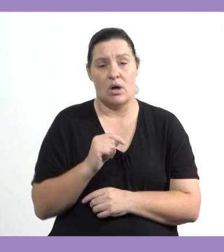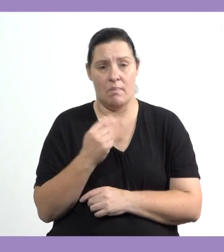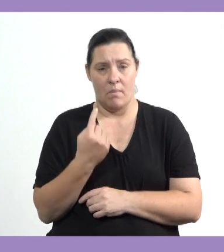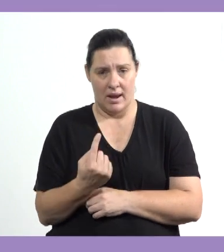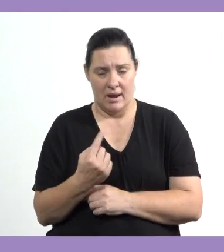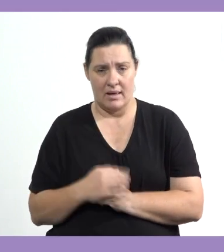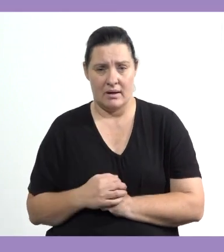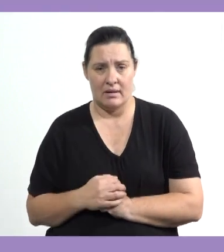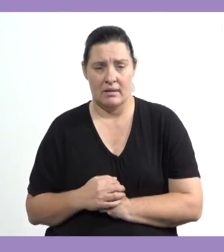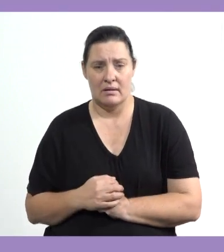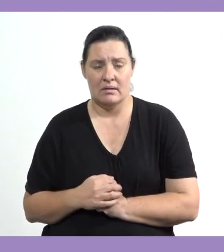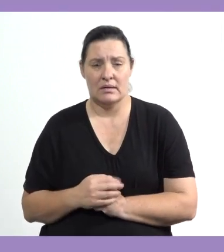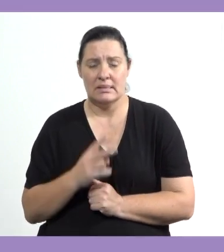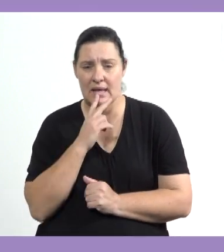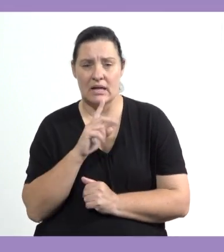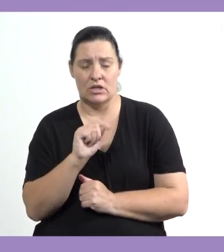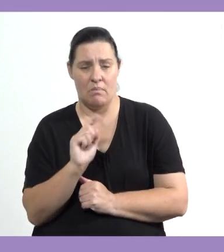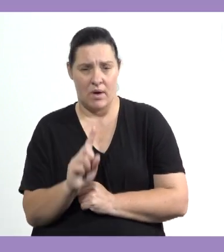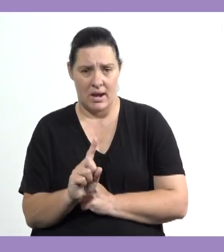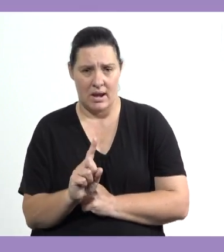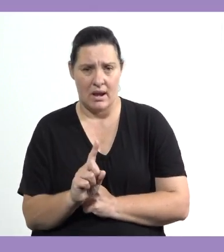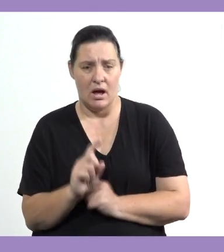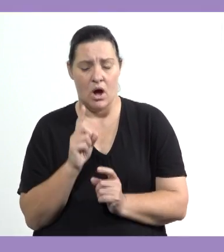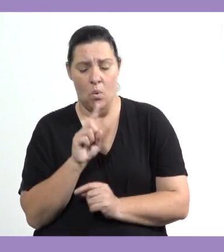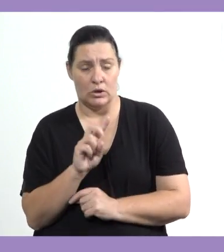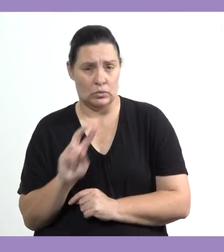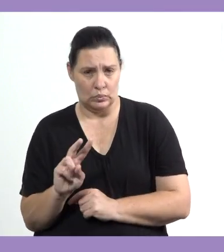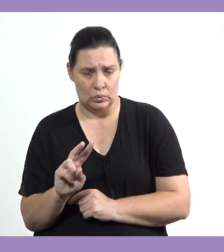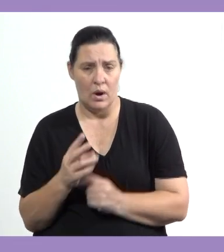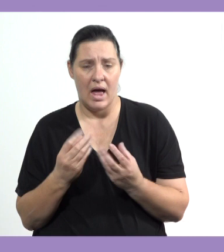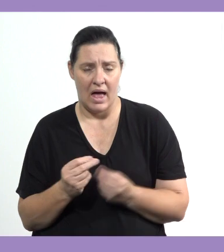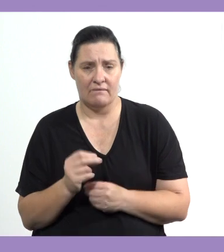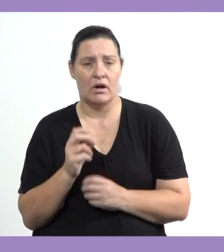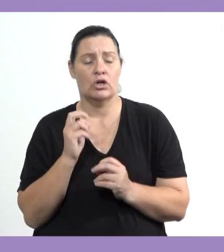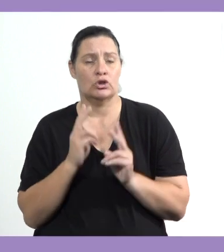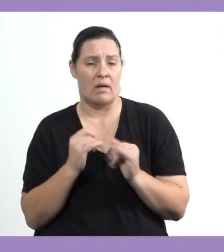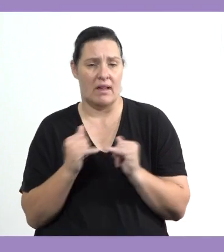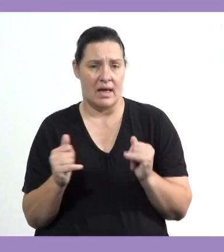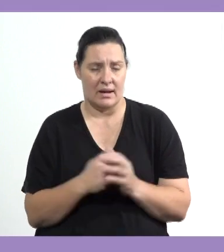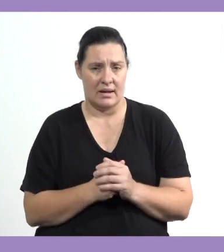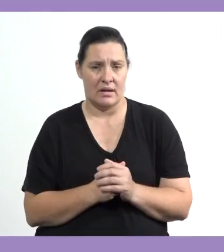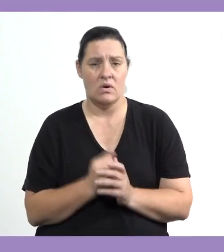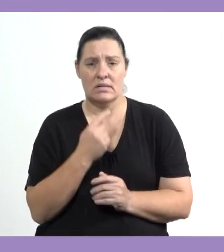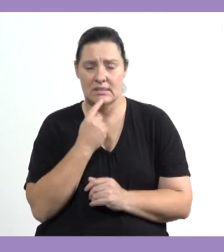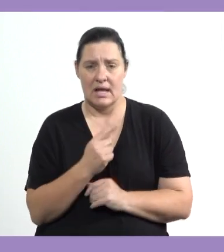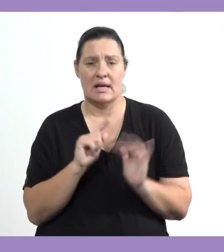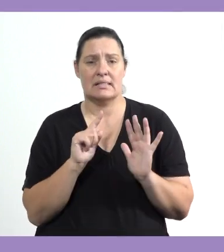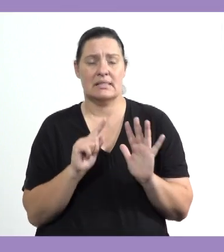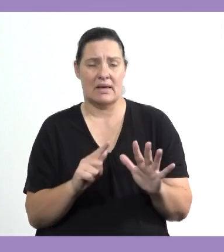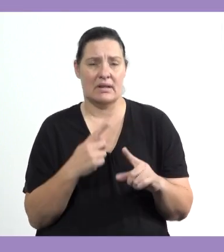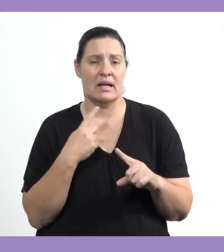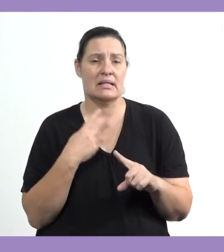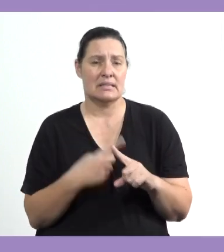take term number 1. And we can see that the term number 1 is 12 because it has 12 lines. So we are going to say